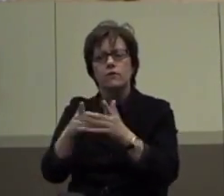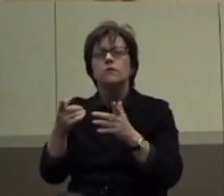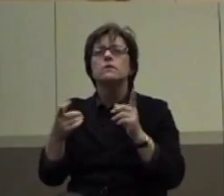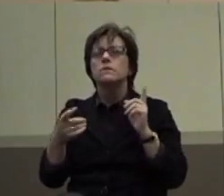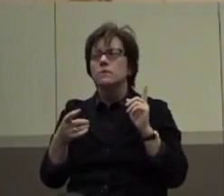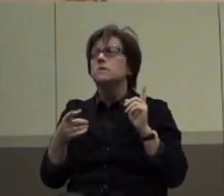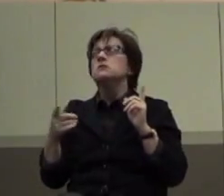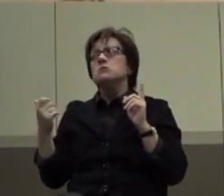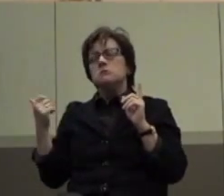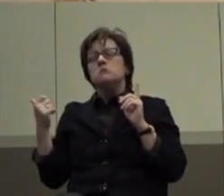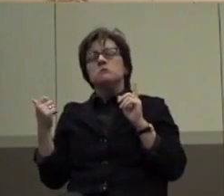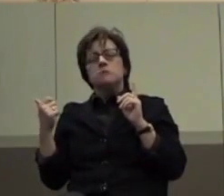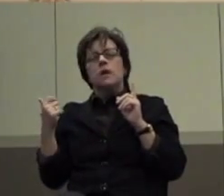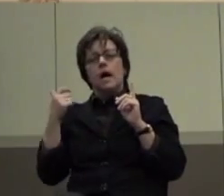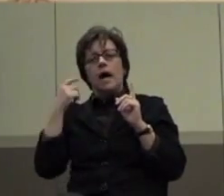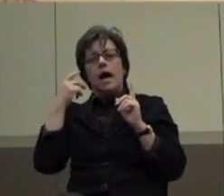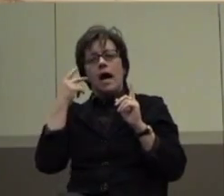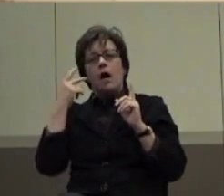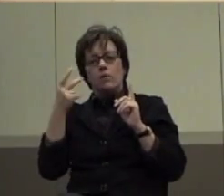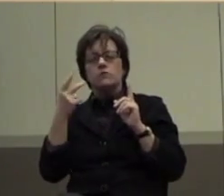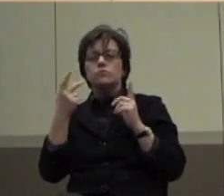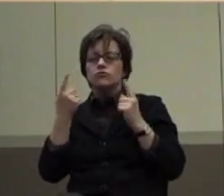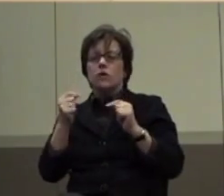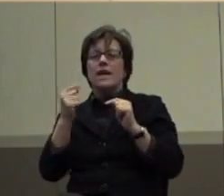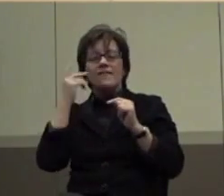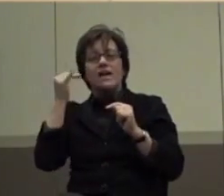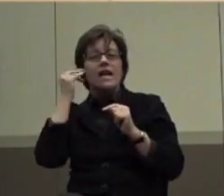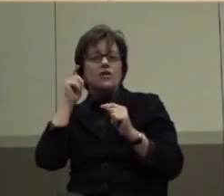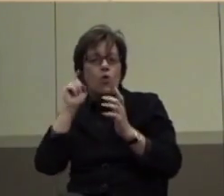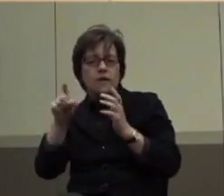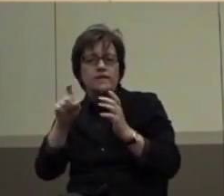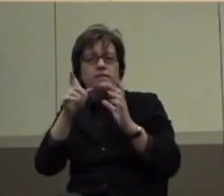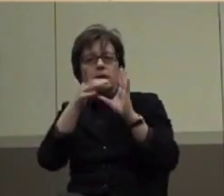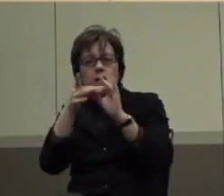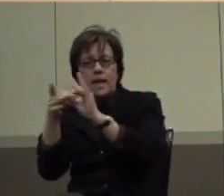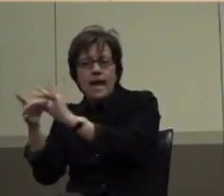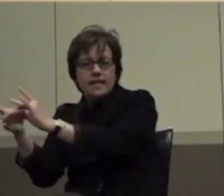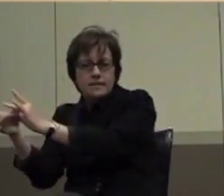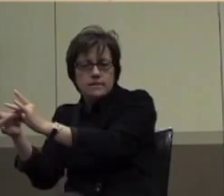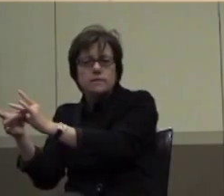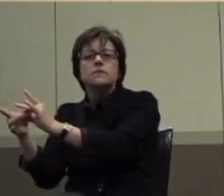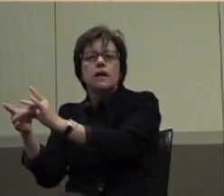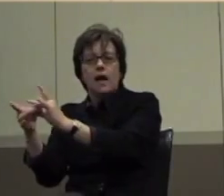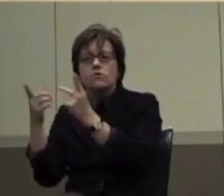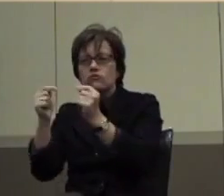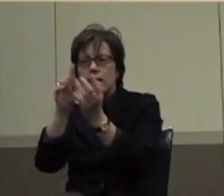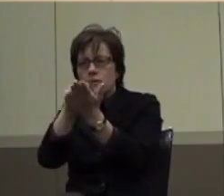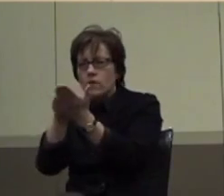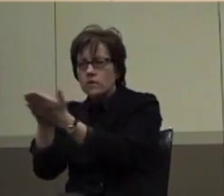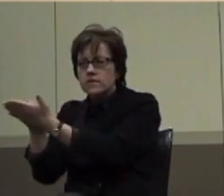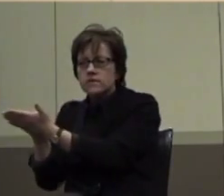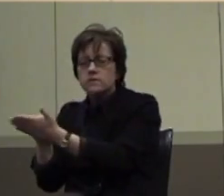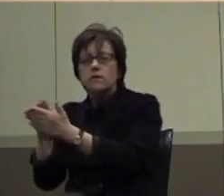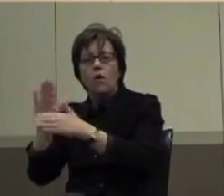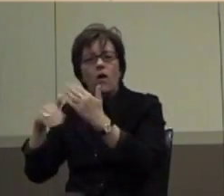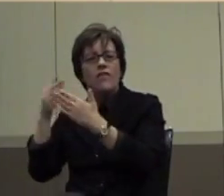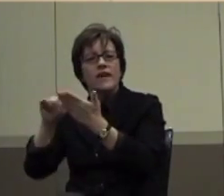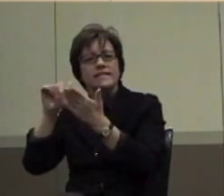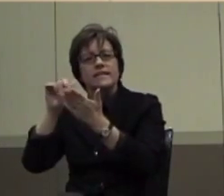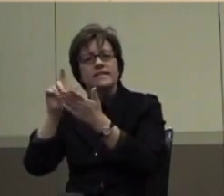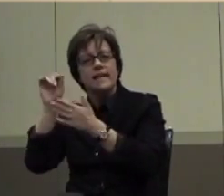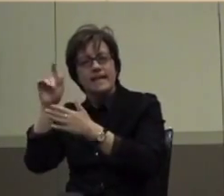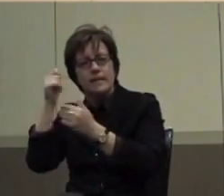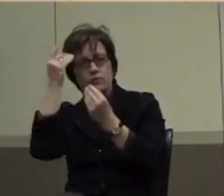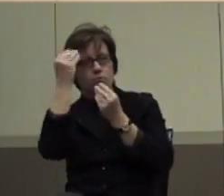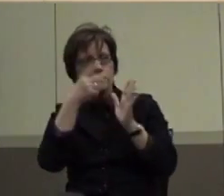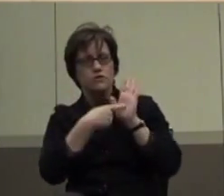it's a chain, I'll try to take data that will allow me to show that, to actually demonstrate that. So again, I oftentimes, and you'll see